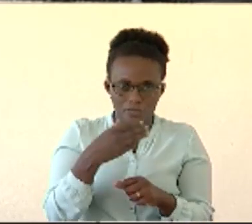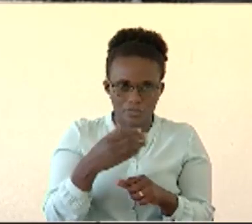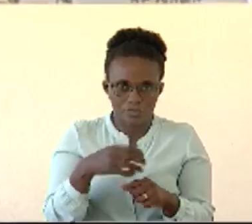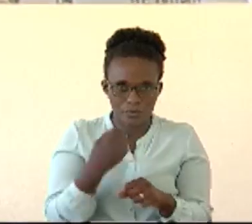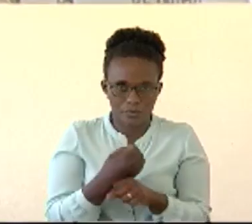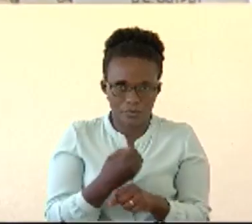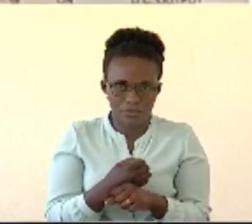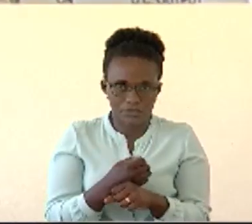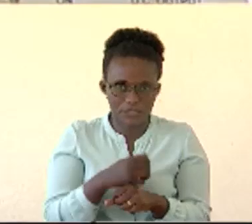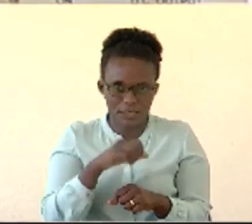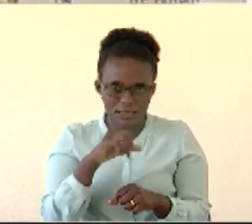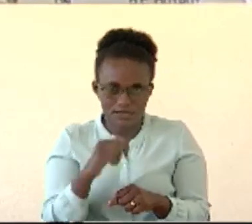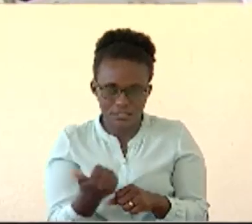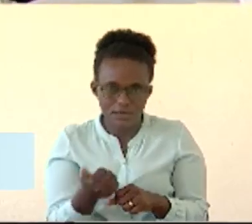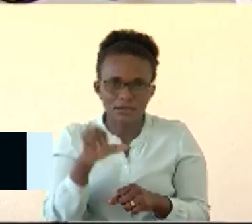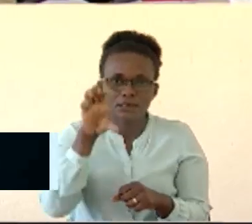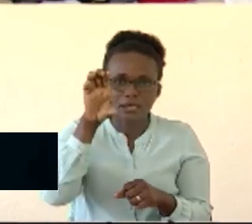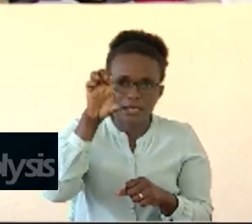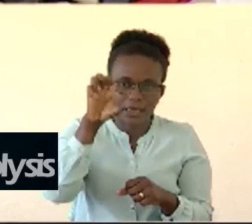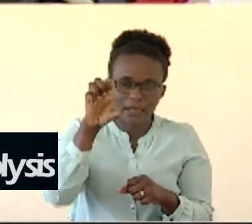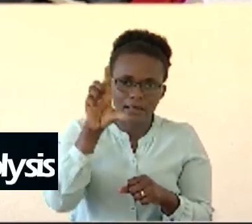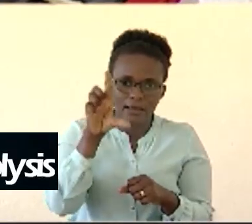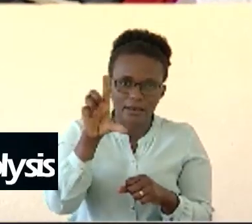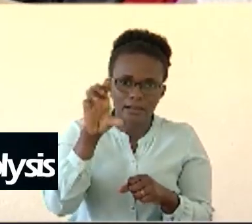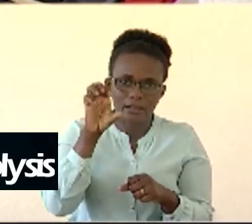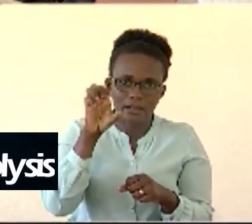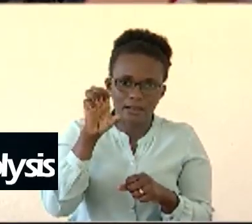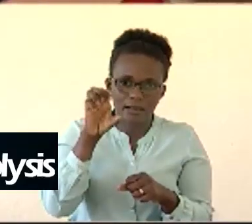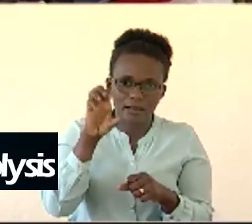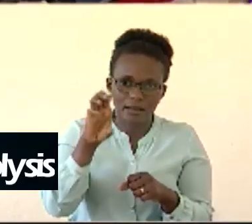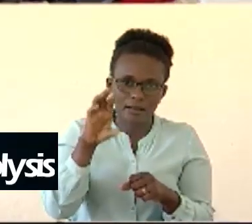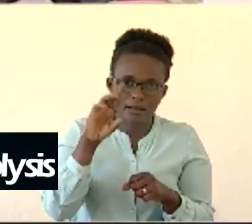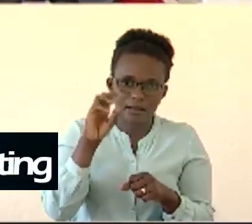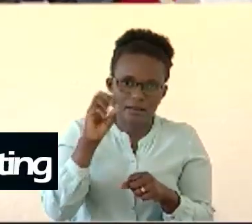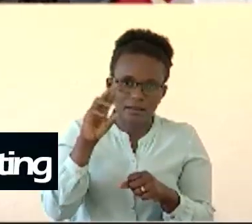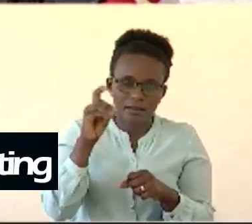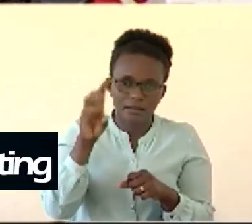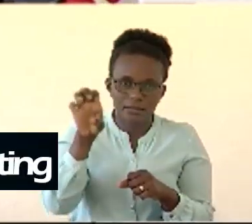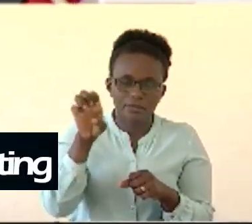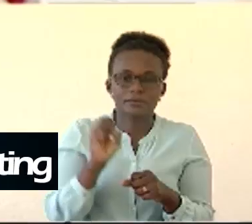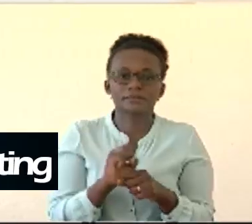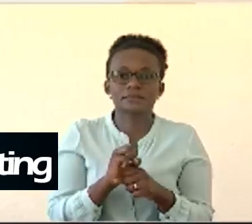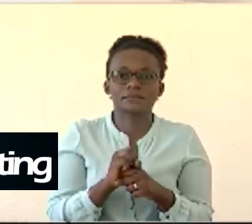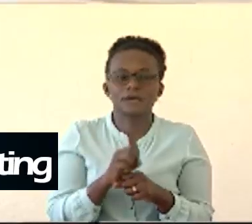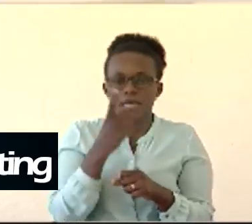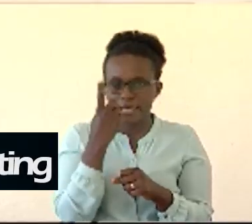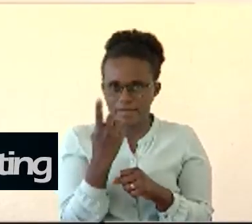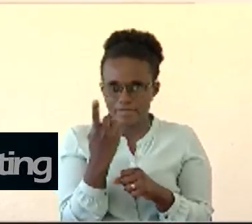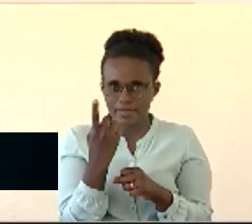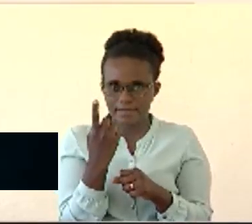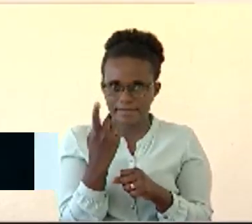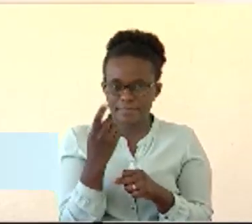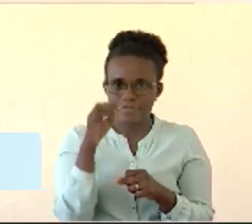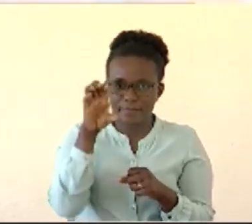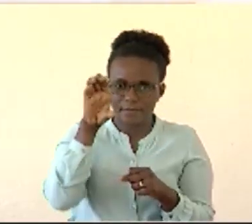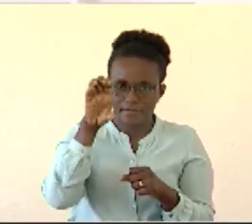So this one we are making, this is the copper electrode. Let's make another solution. Probably that one will